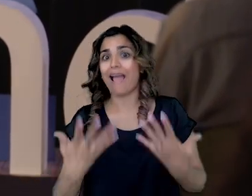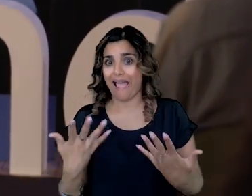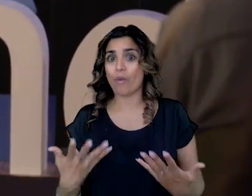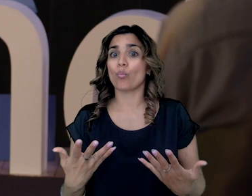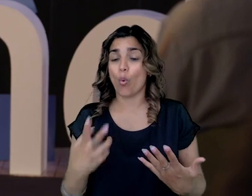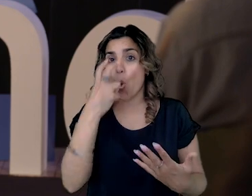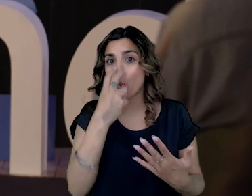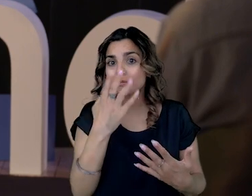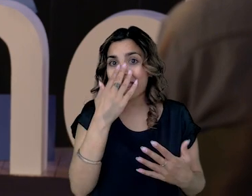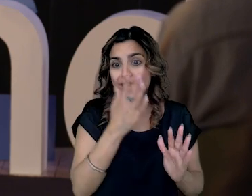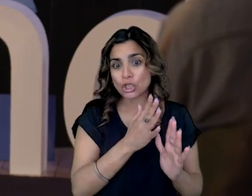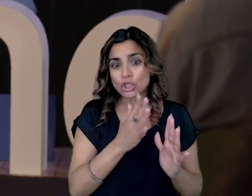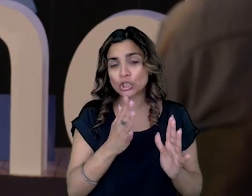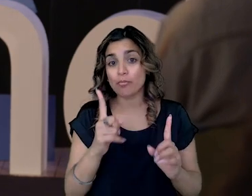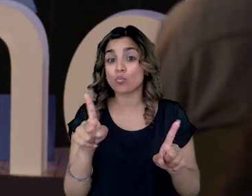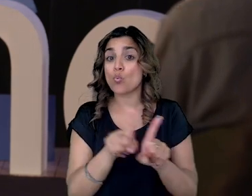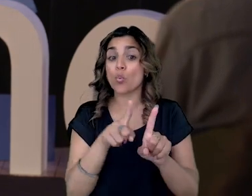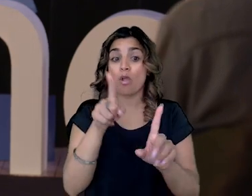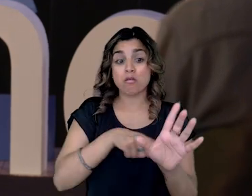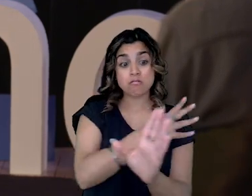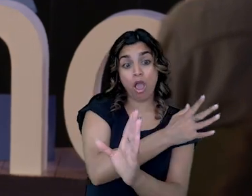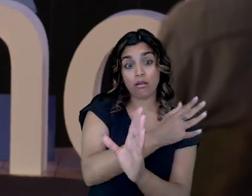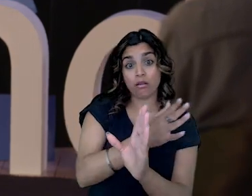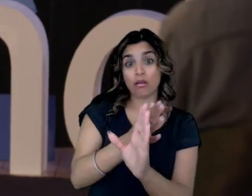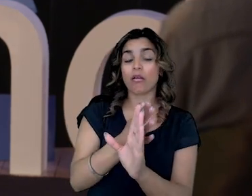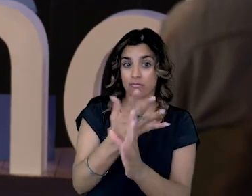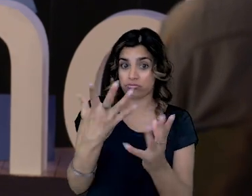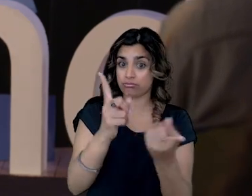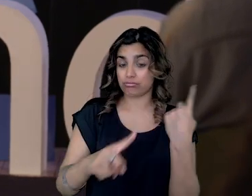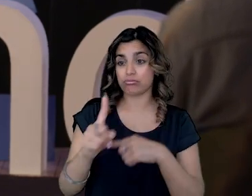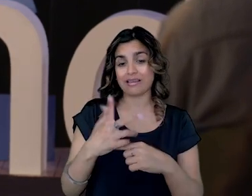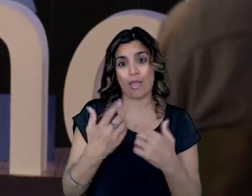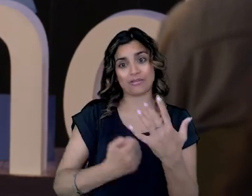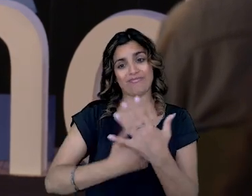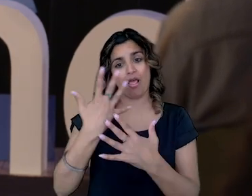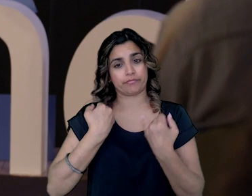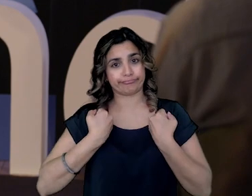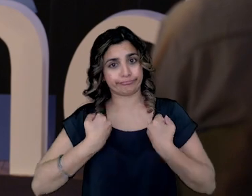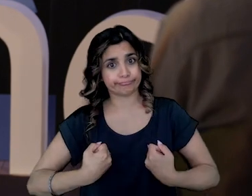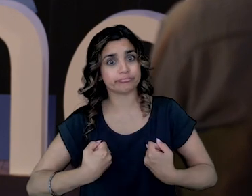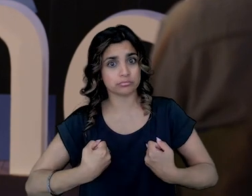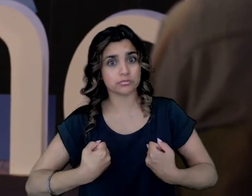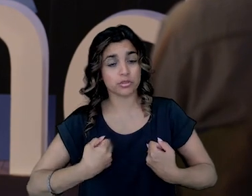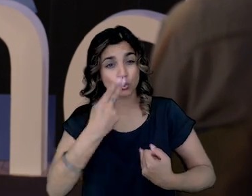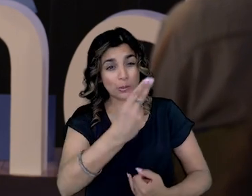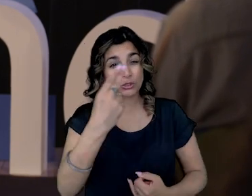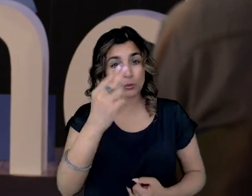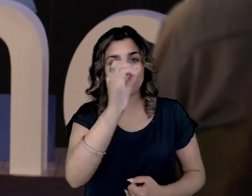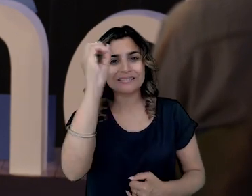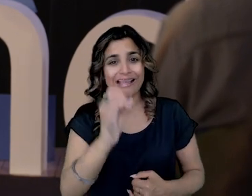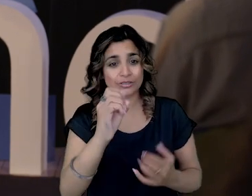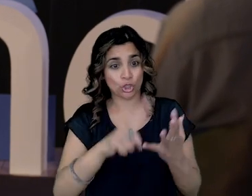health conditions at a much younger age at least 22 percent of the uk population